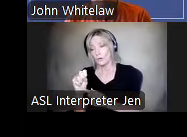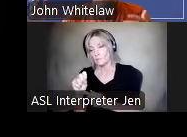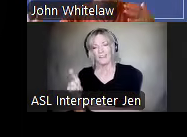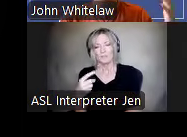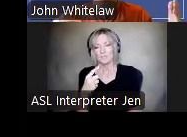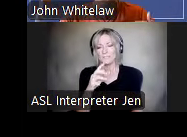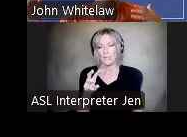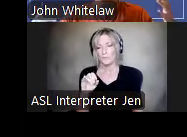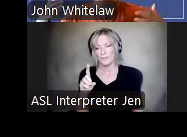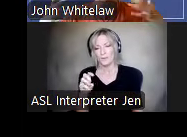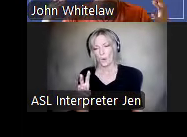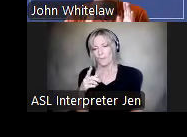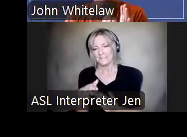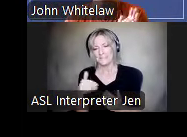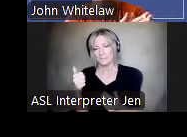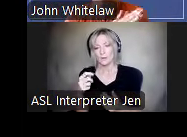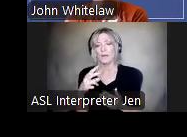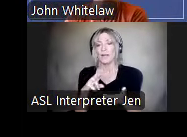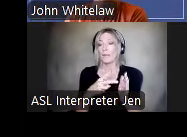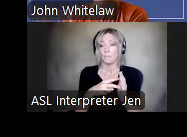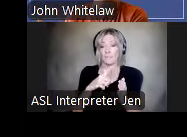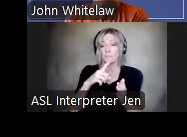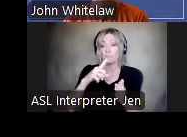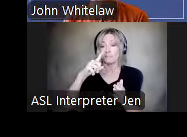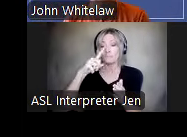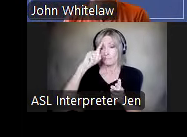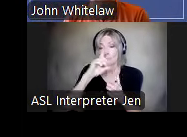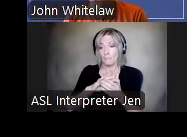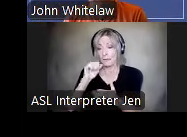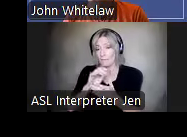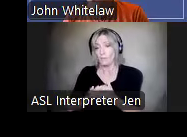But when I say it, it's without regard to the gender of the person.